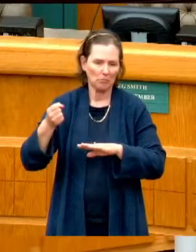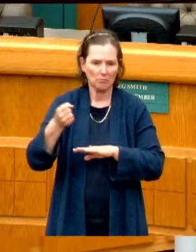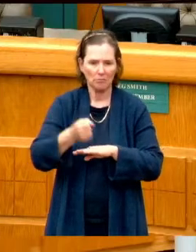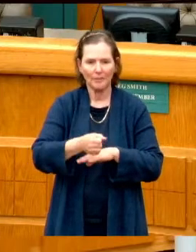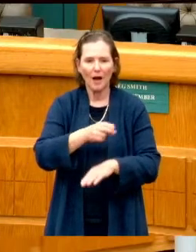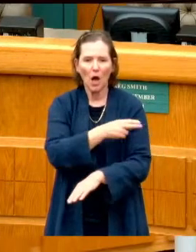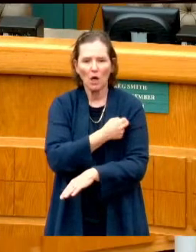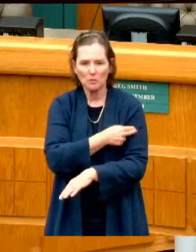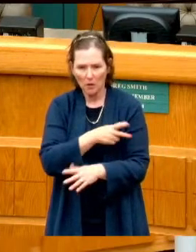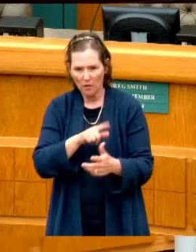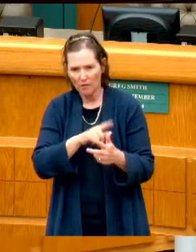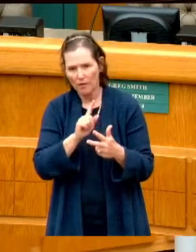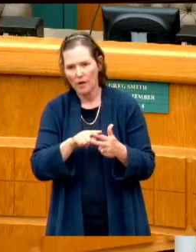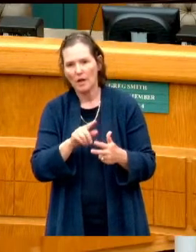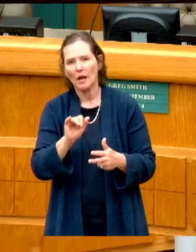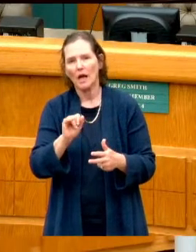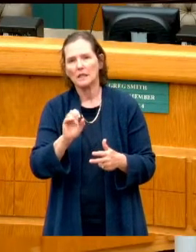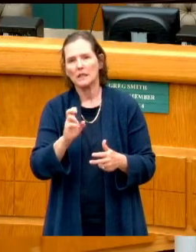individuals.